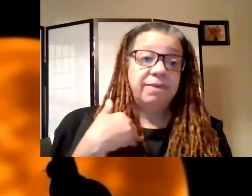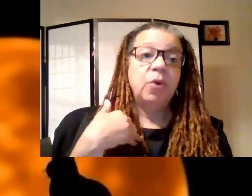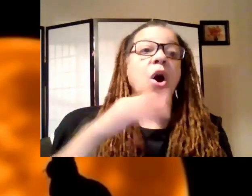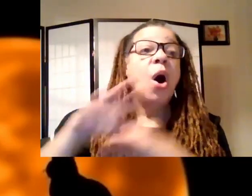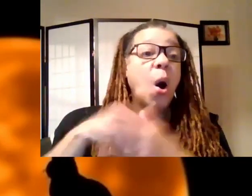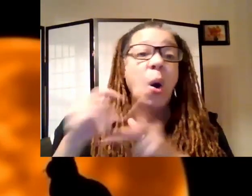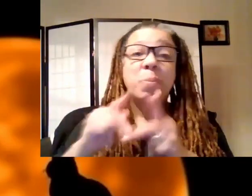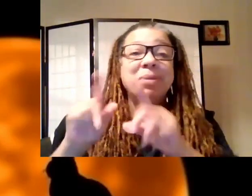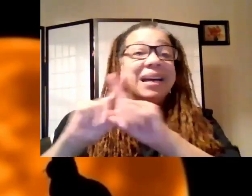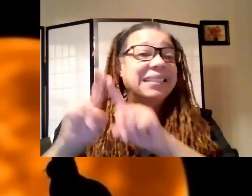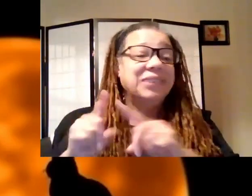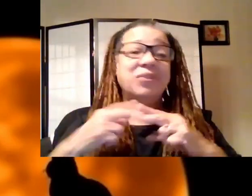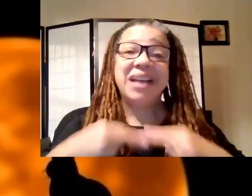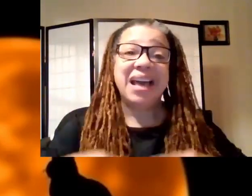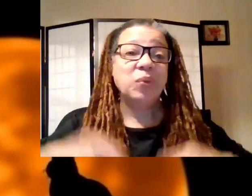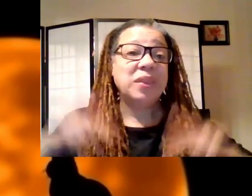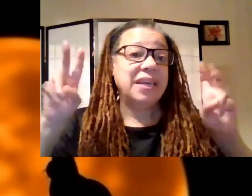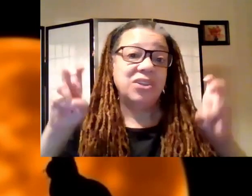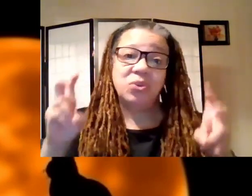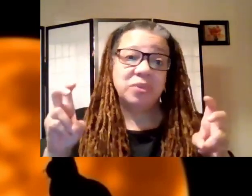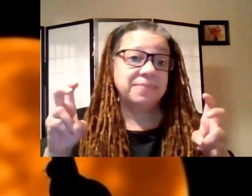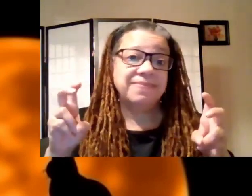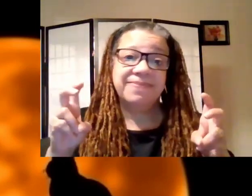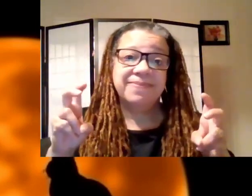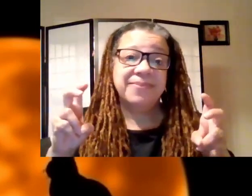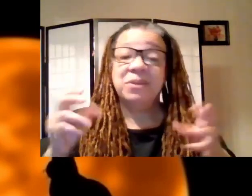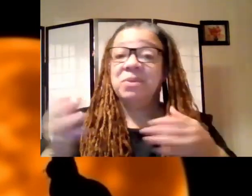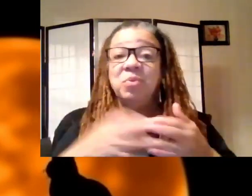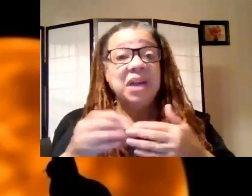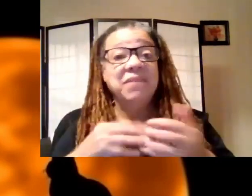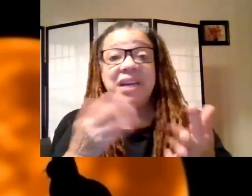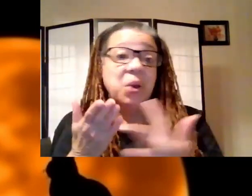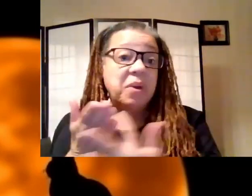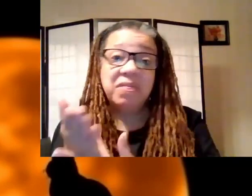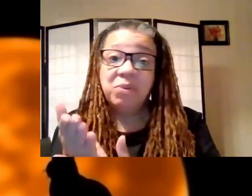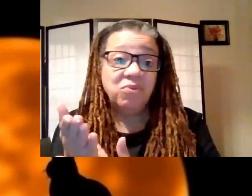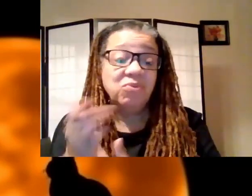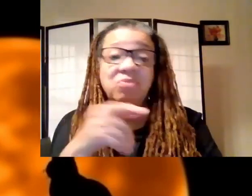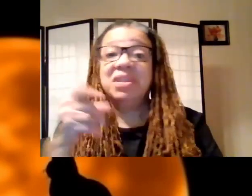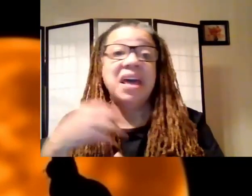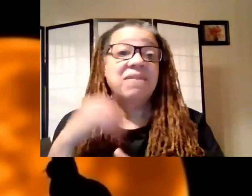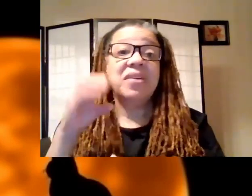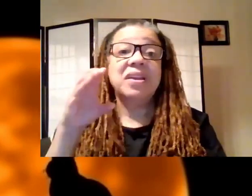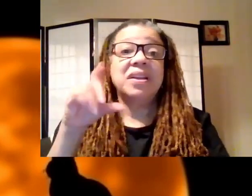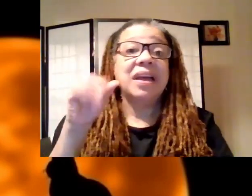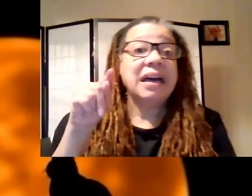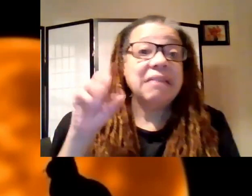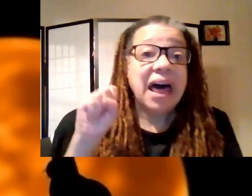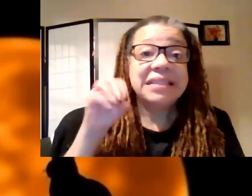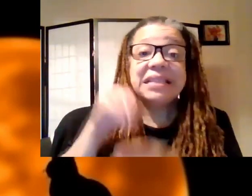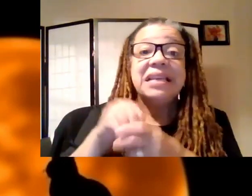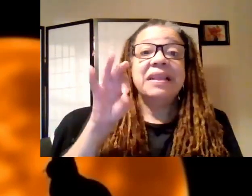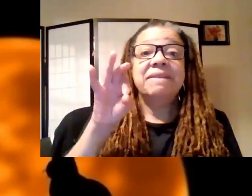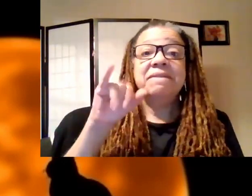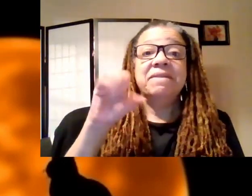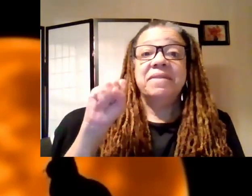different health issues, and, you know, whatever they're going through, if they're having clots in their fistula, or if